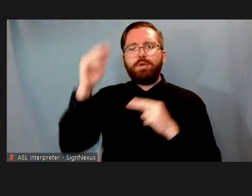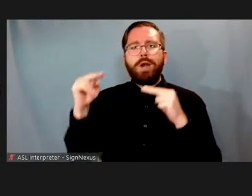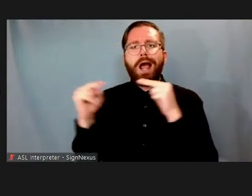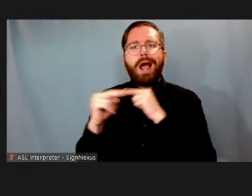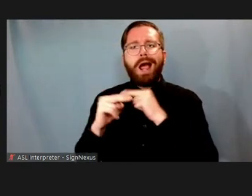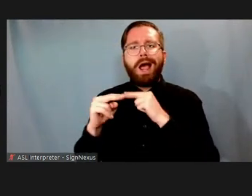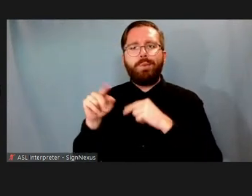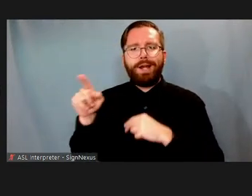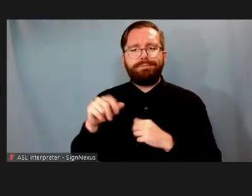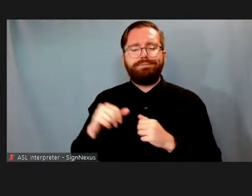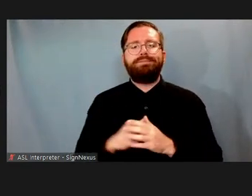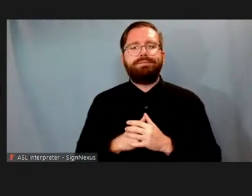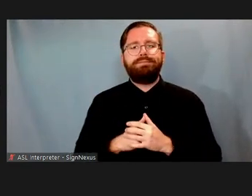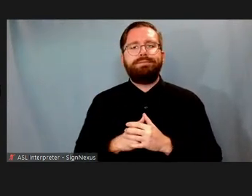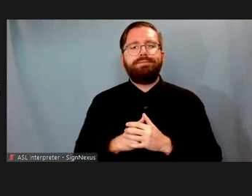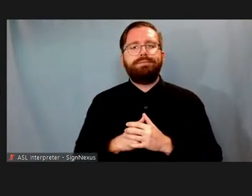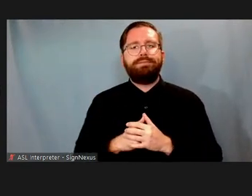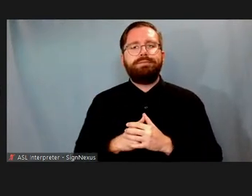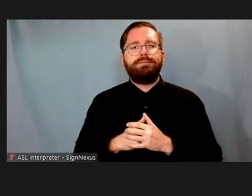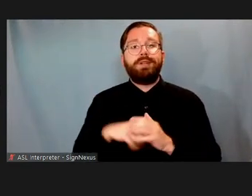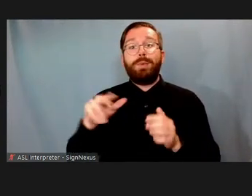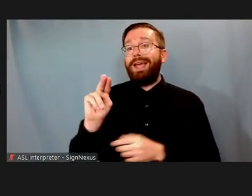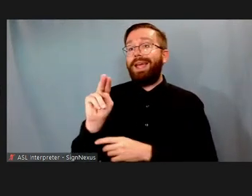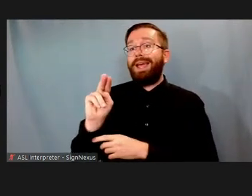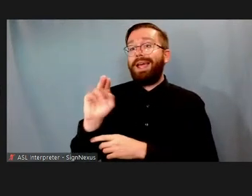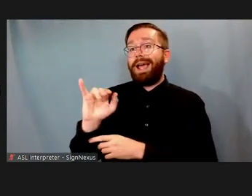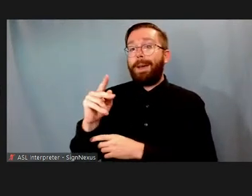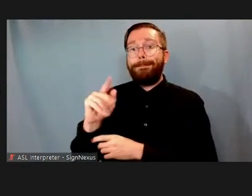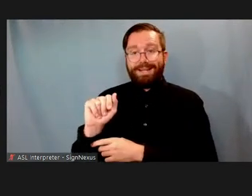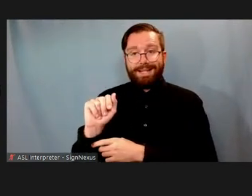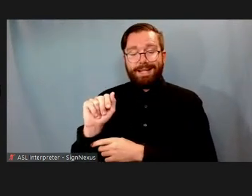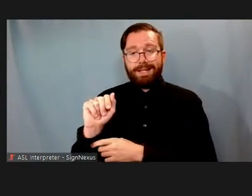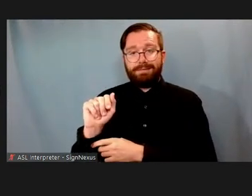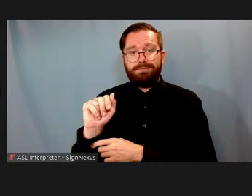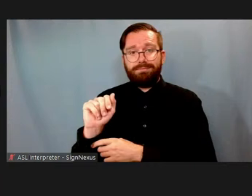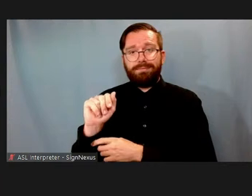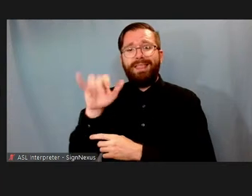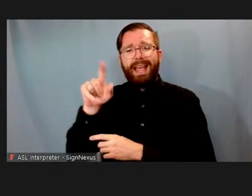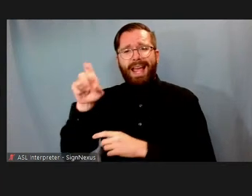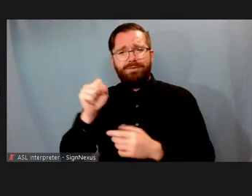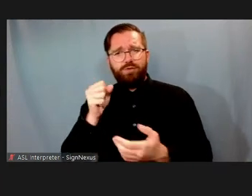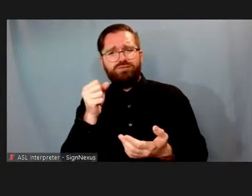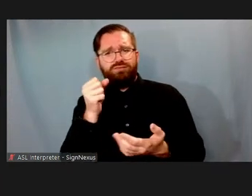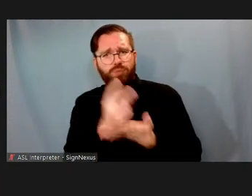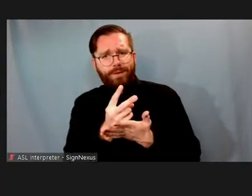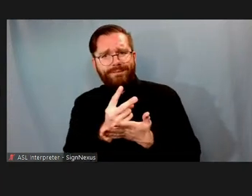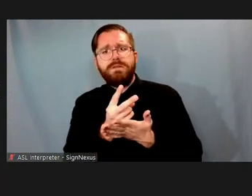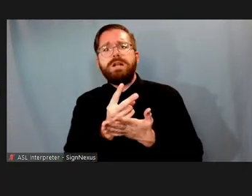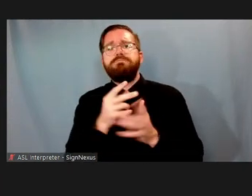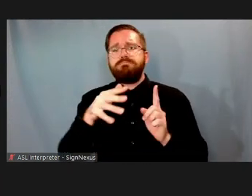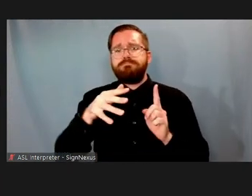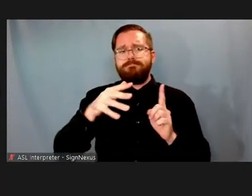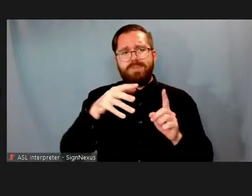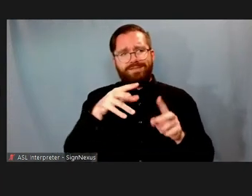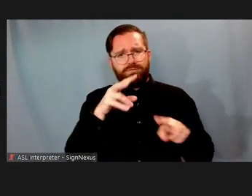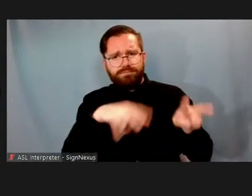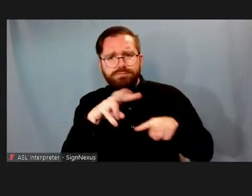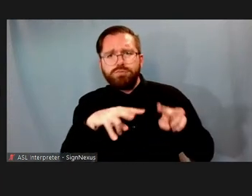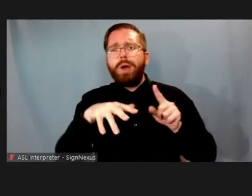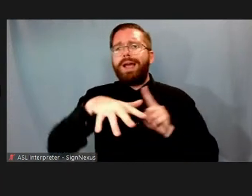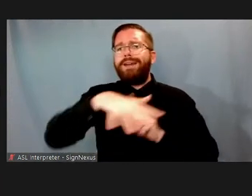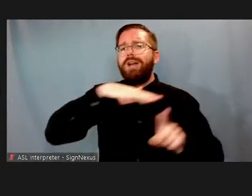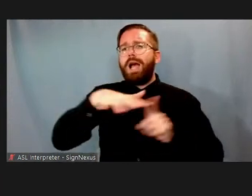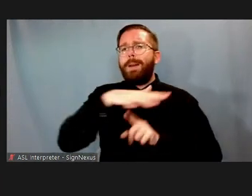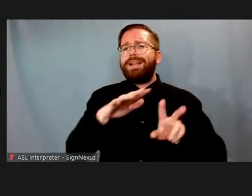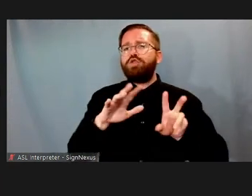environmental policy act or nepa requires the federal agency to understand and disclose the environmental effects of the action in